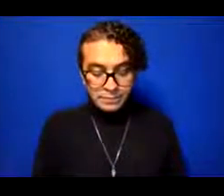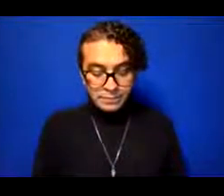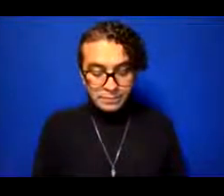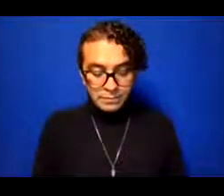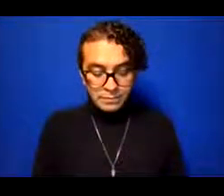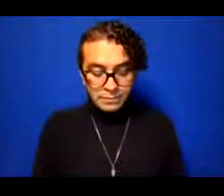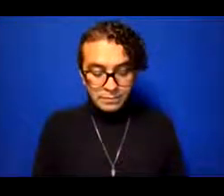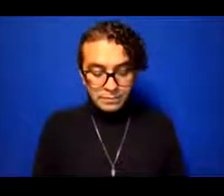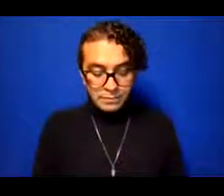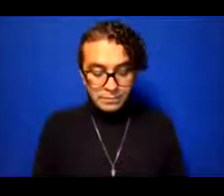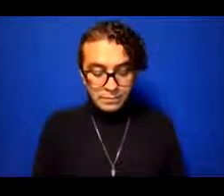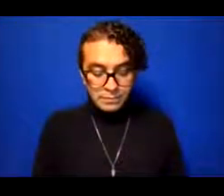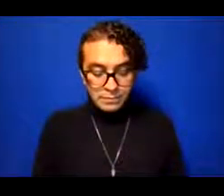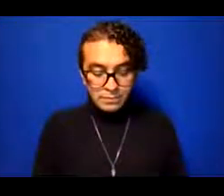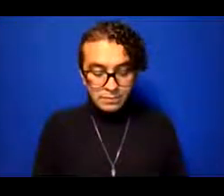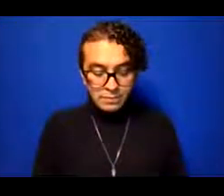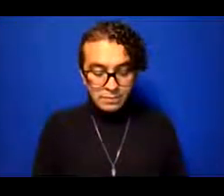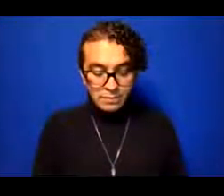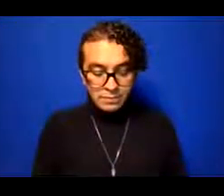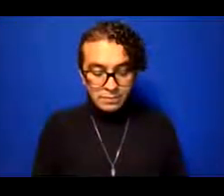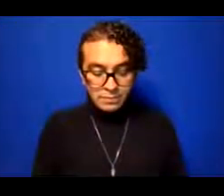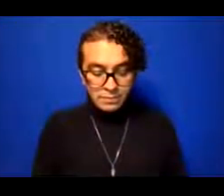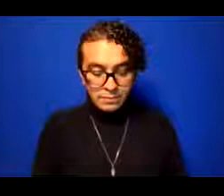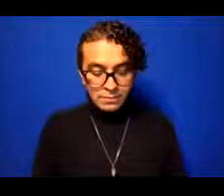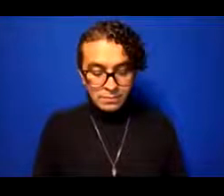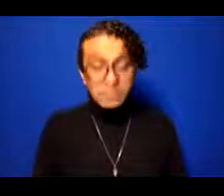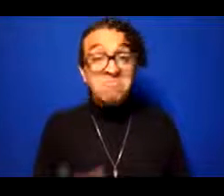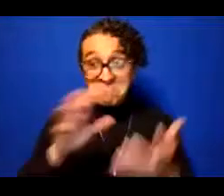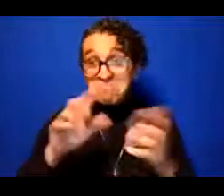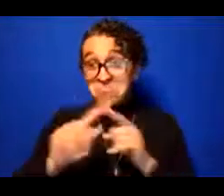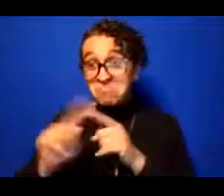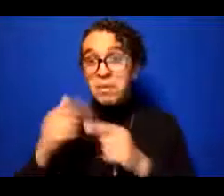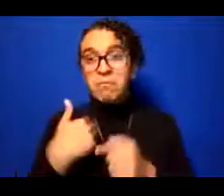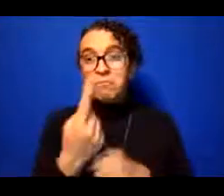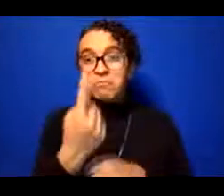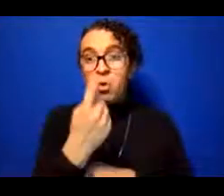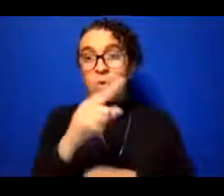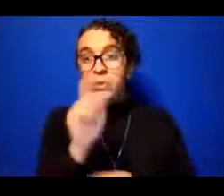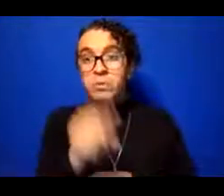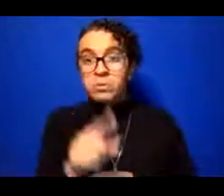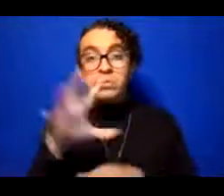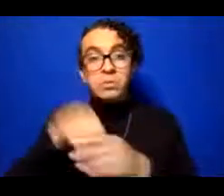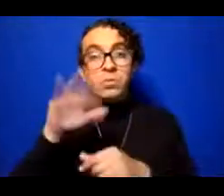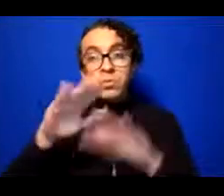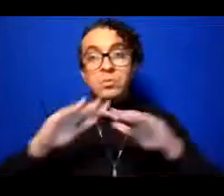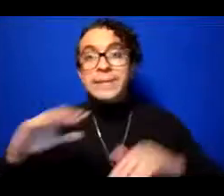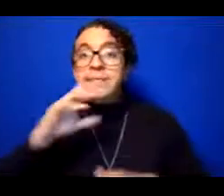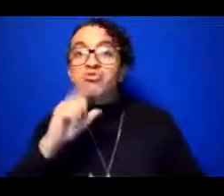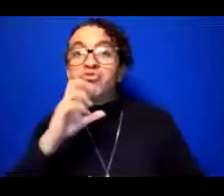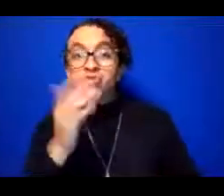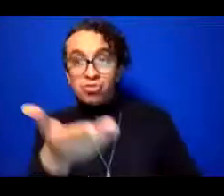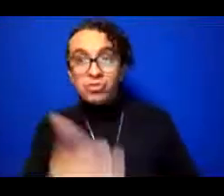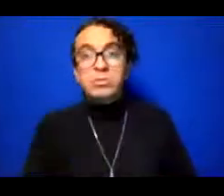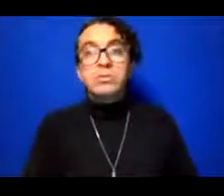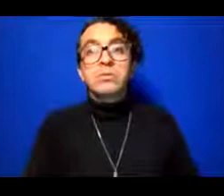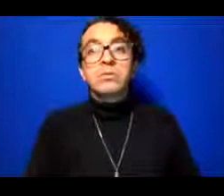We have quite a mix. We have one more question to also include your children's ages. If